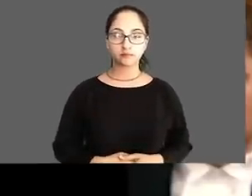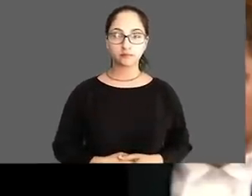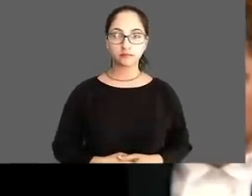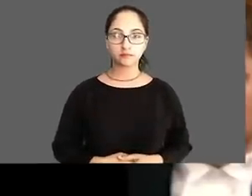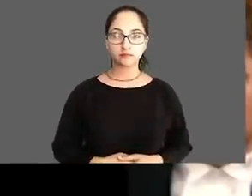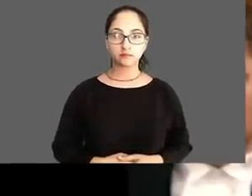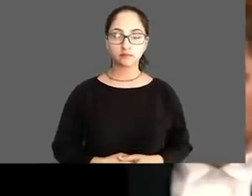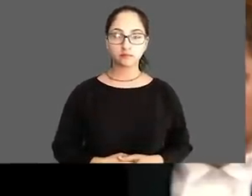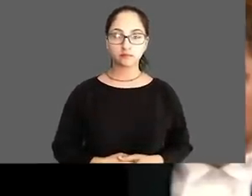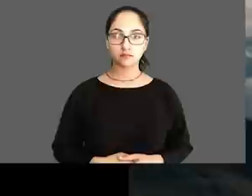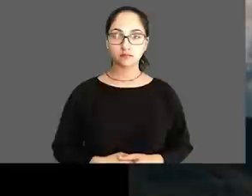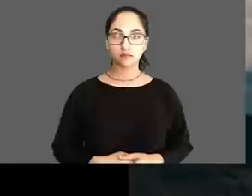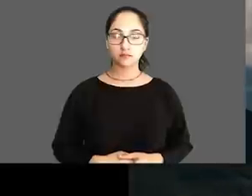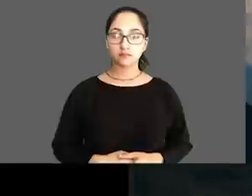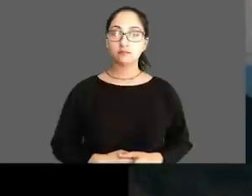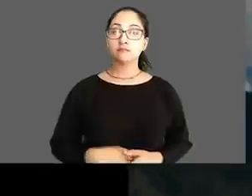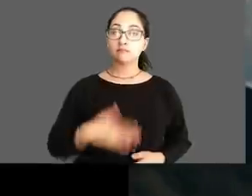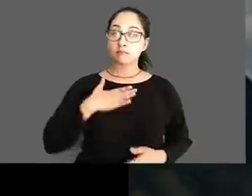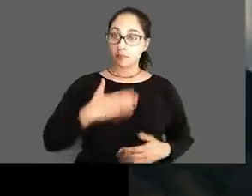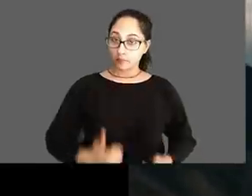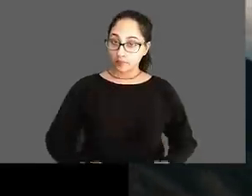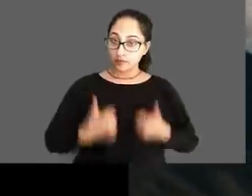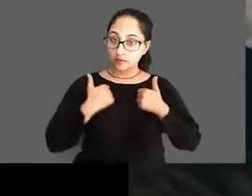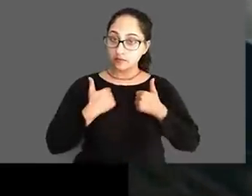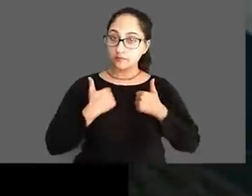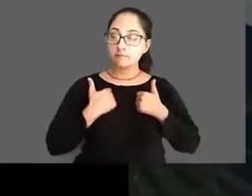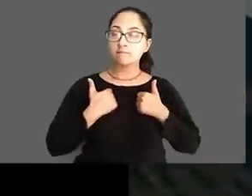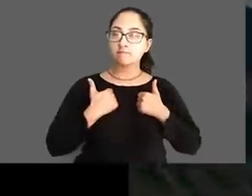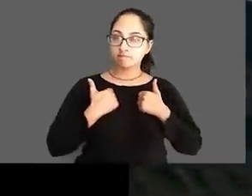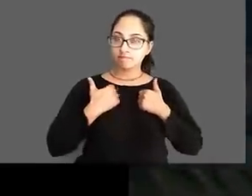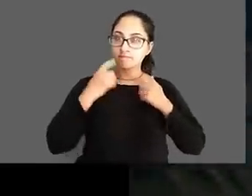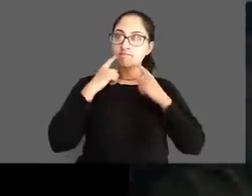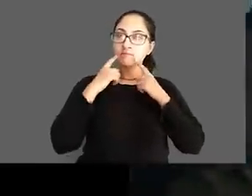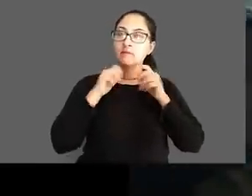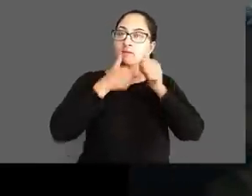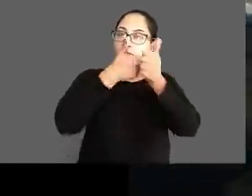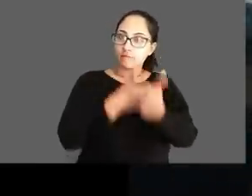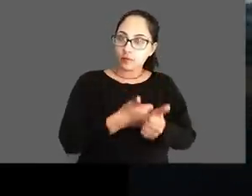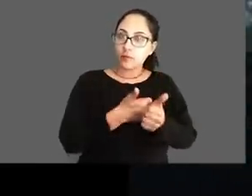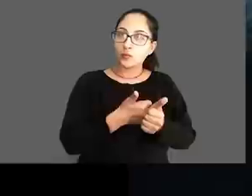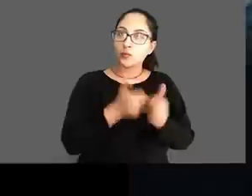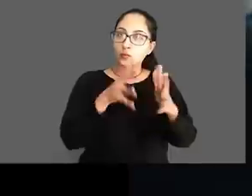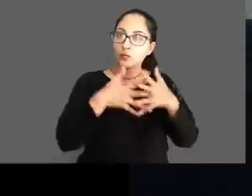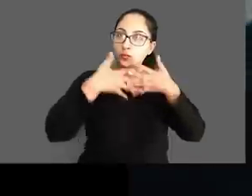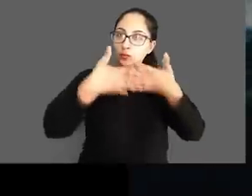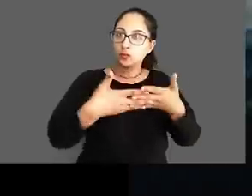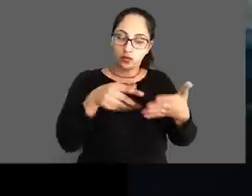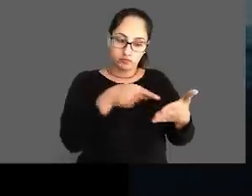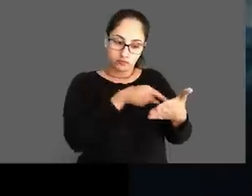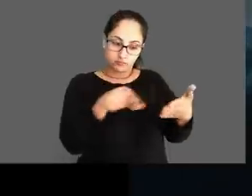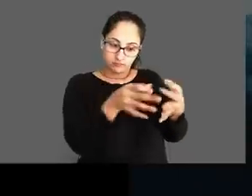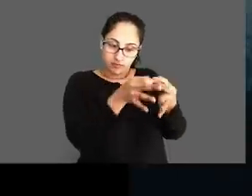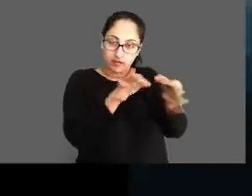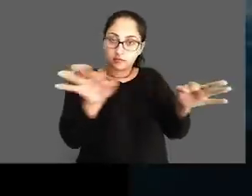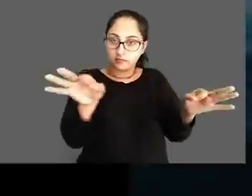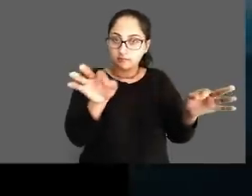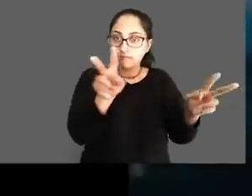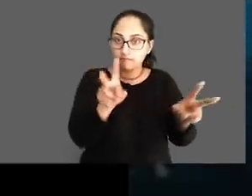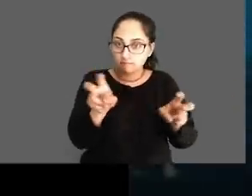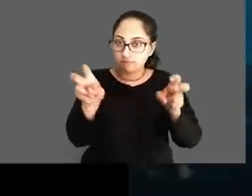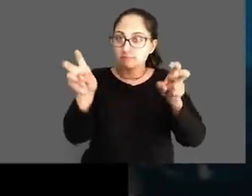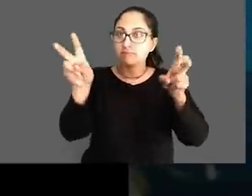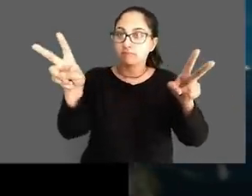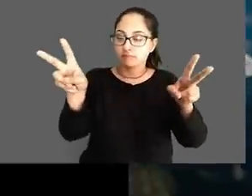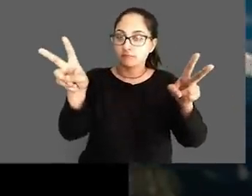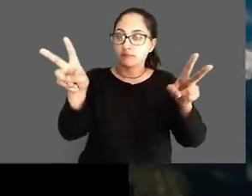upon certain principles. Central to my life has been a verse in the Holy Quran,